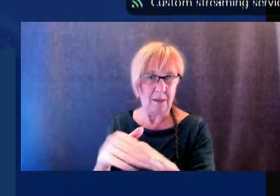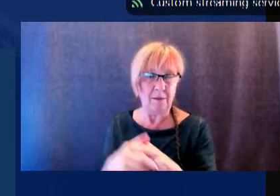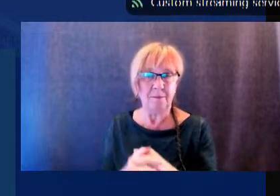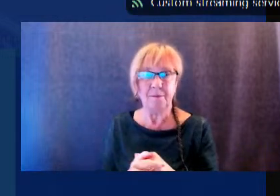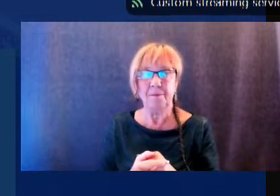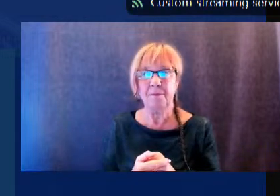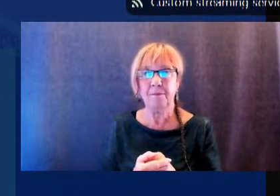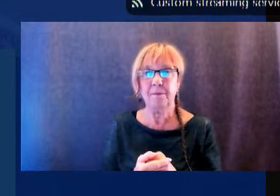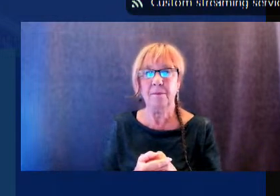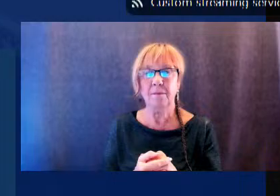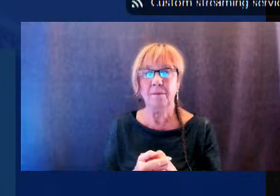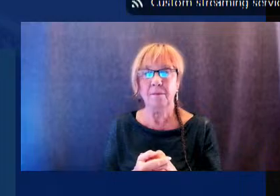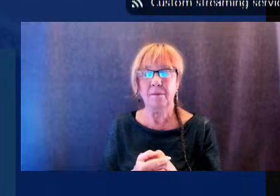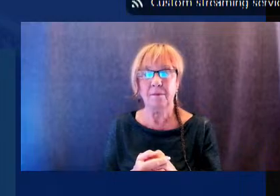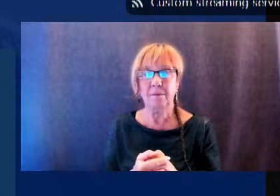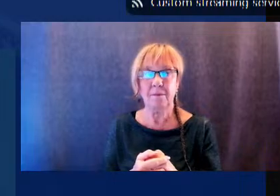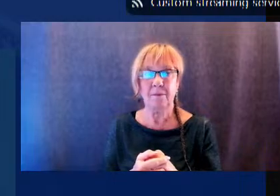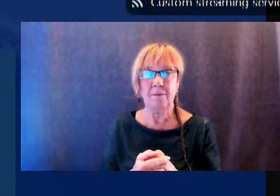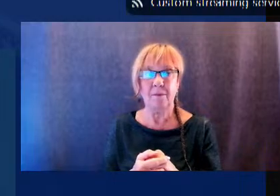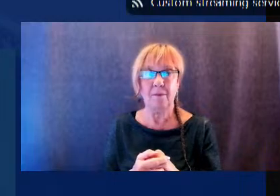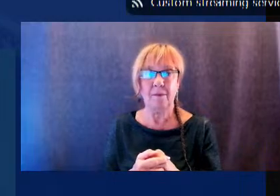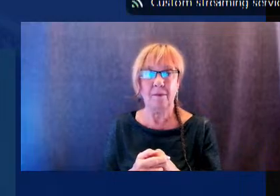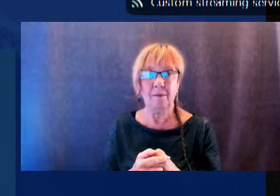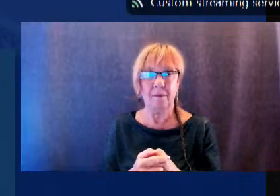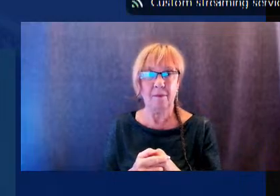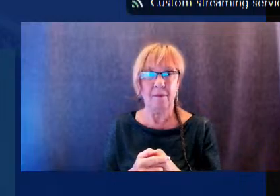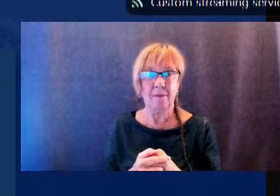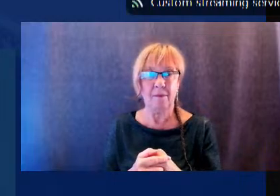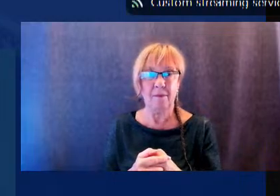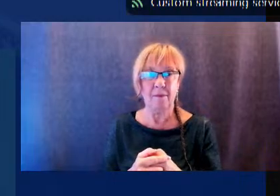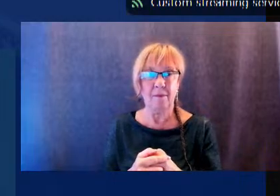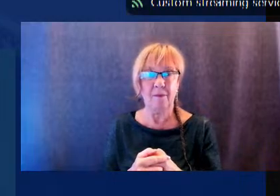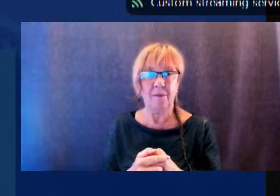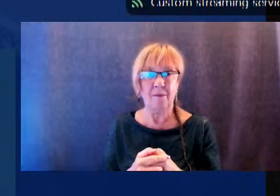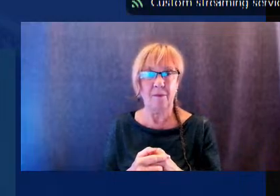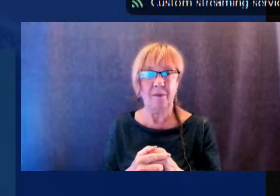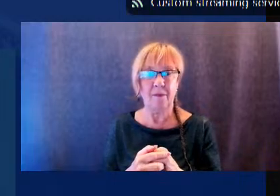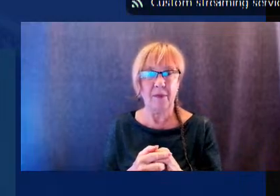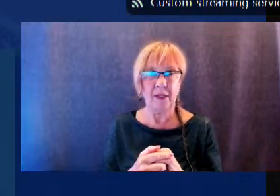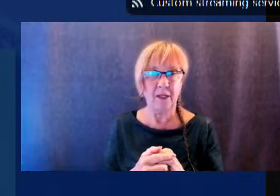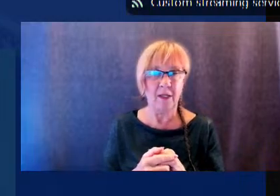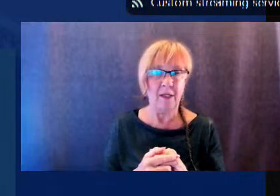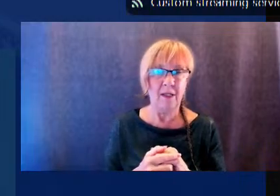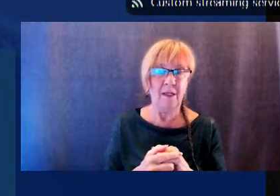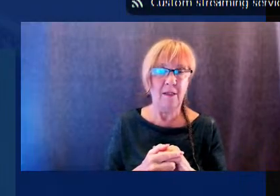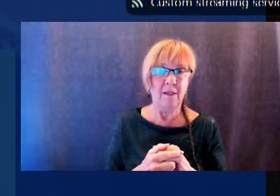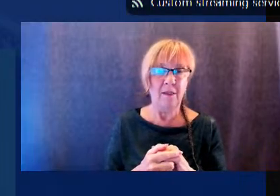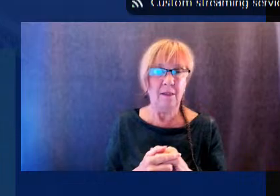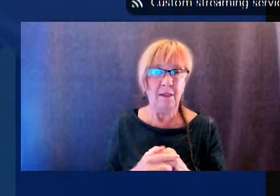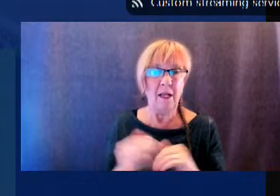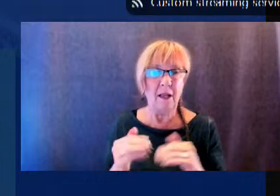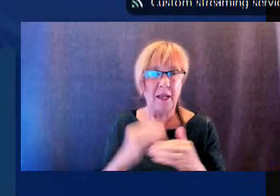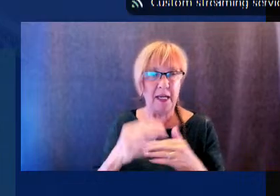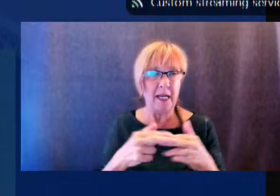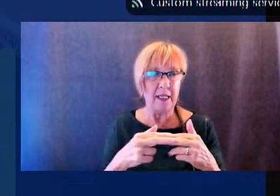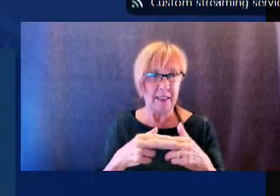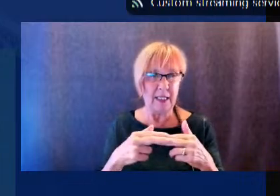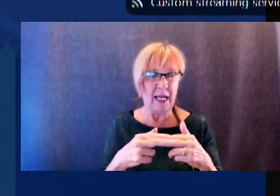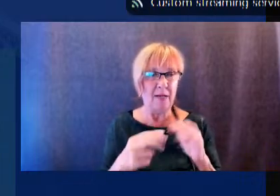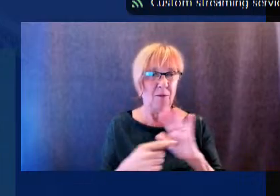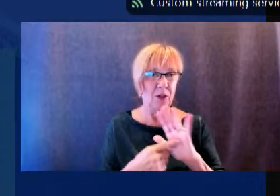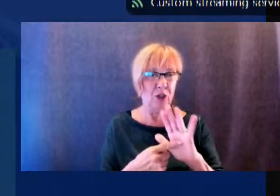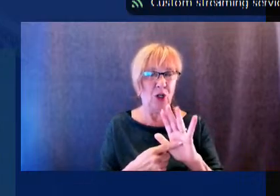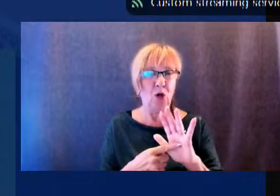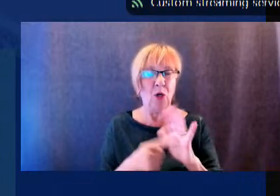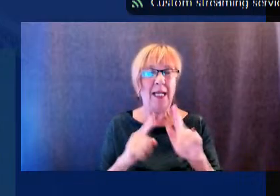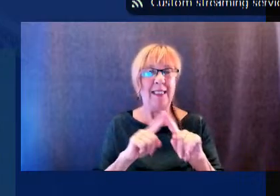you the next slide. We'll have a table with how many projects have received comments. And again, understanding the designers take